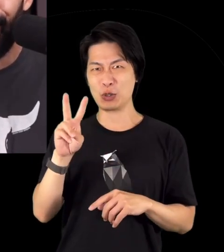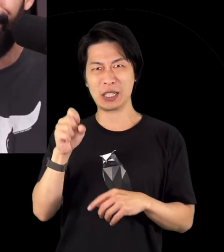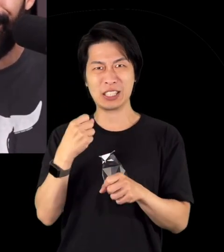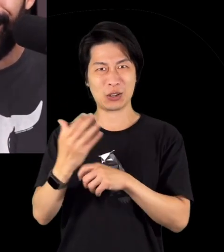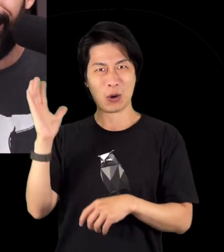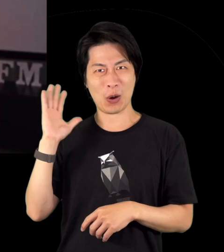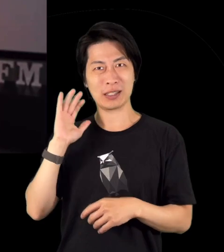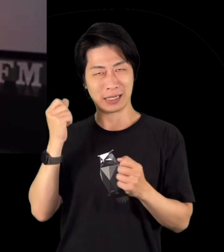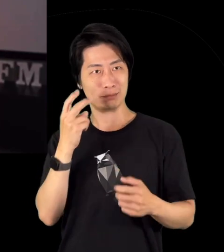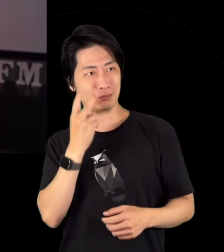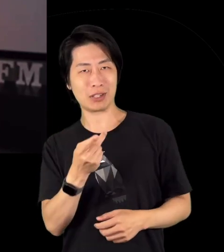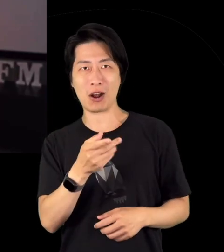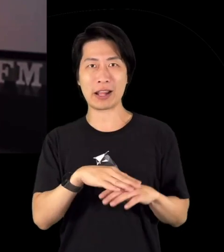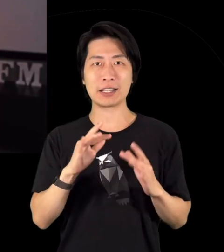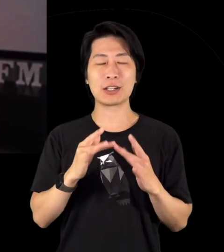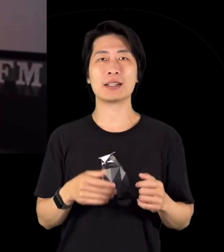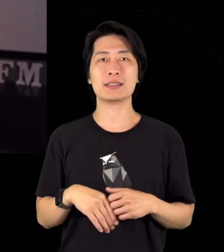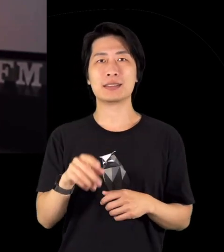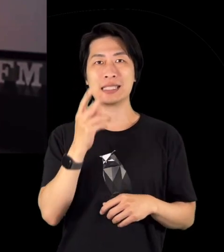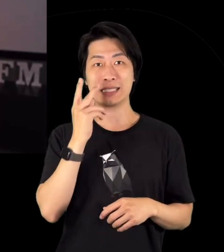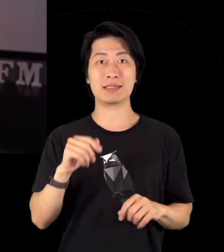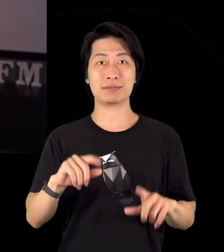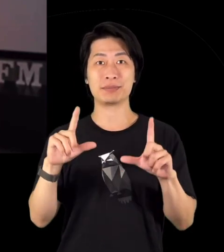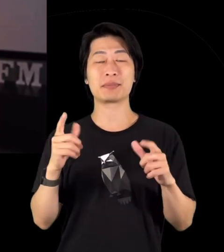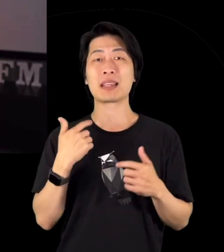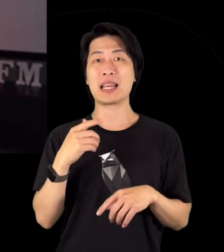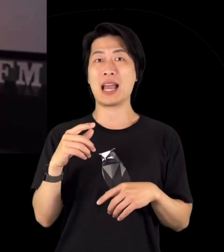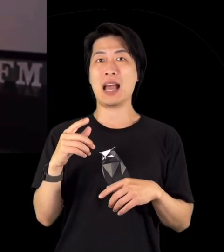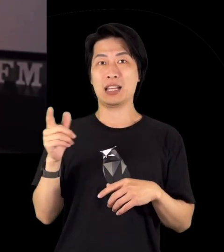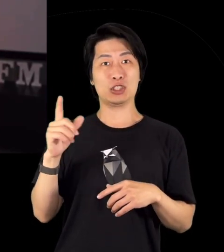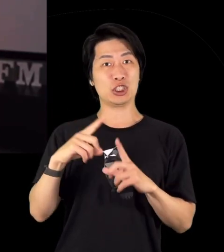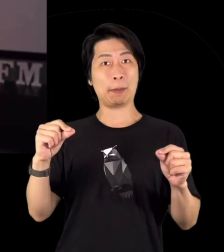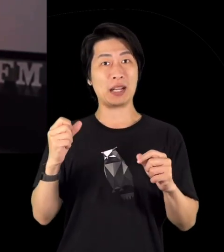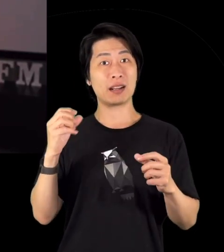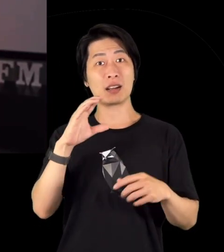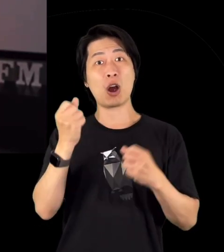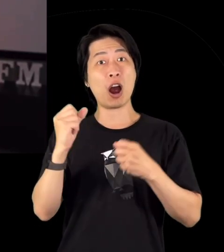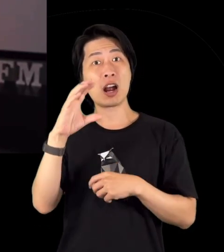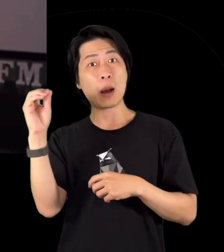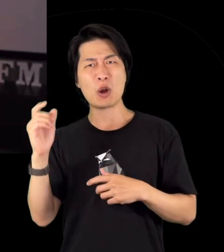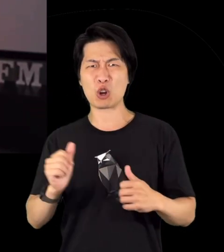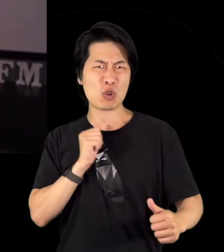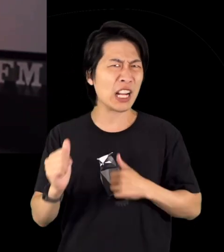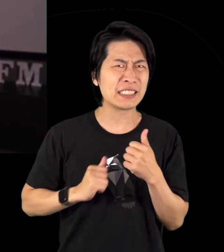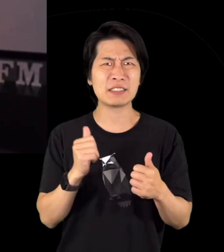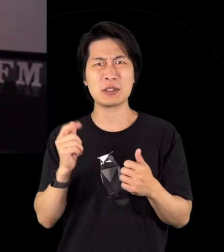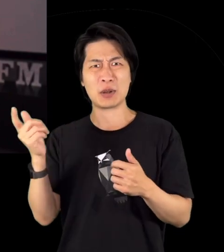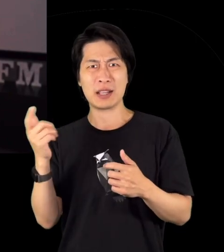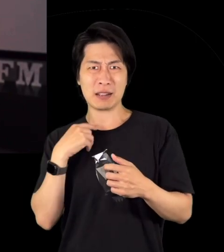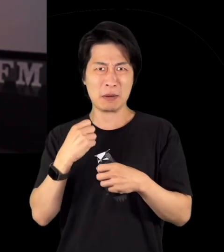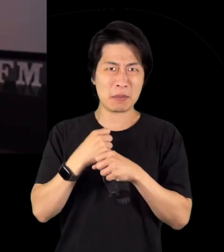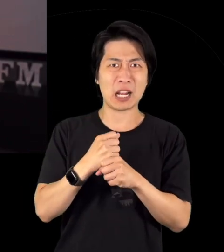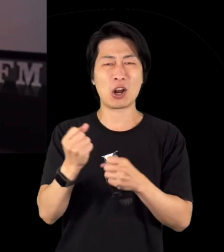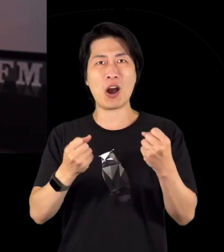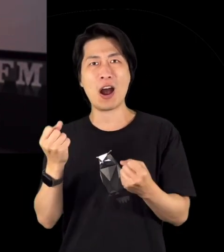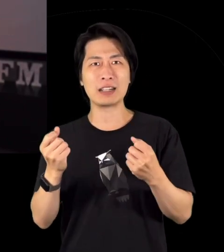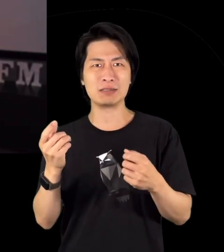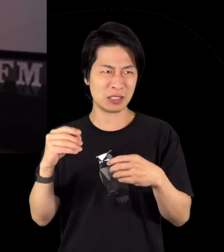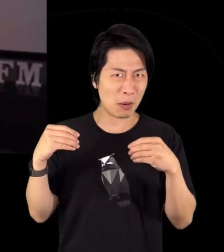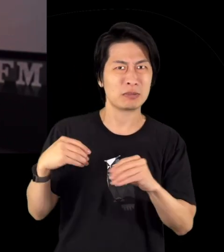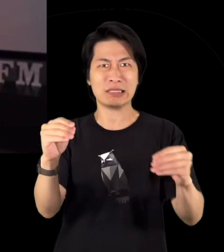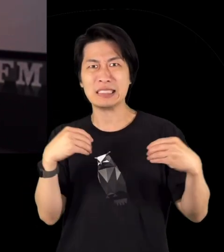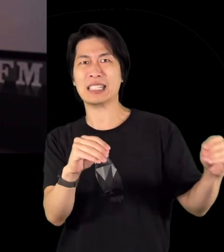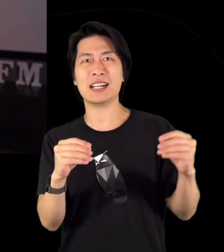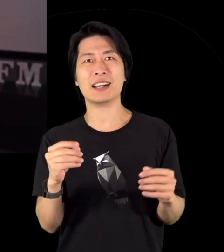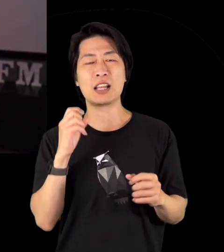years ago on the internet. Now, what this article highlights is how aggressive Japanese companies were back in the 70s and 80s in getting cars that are out